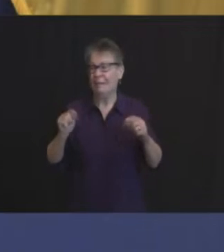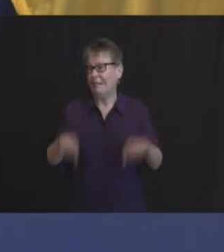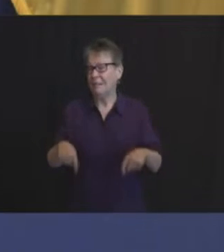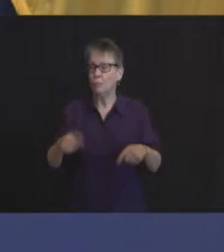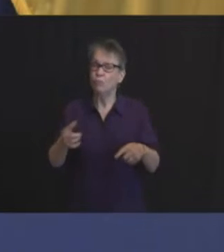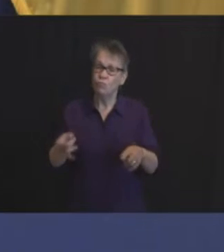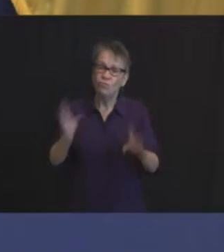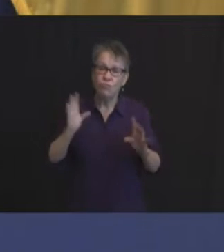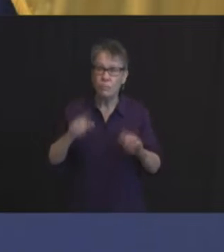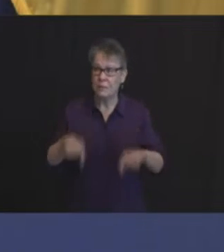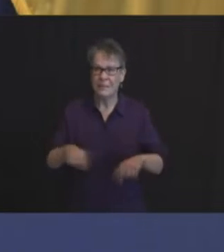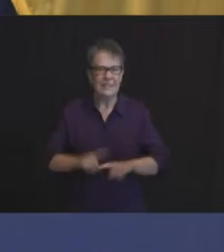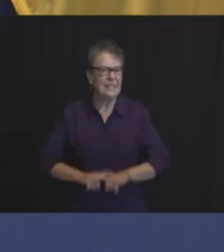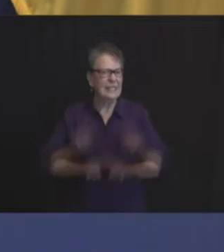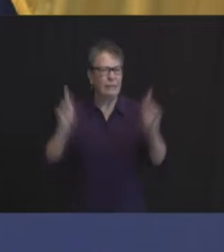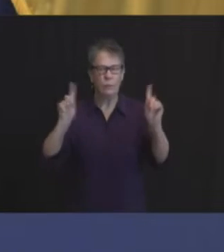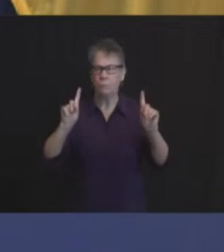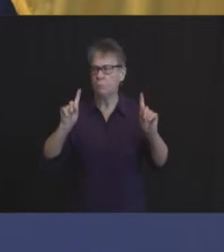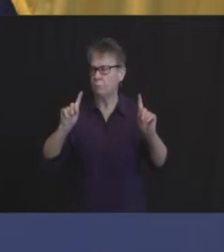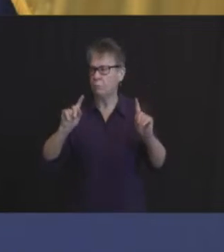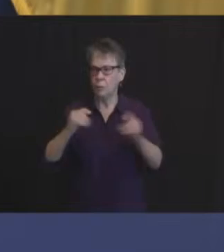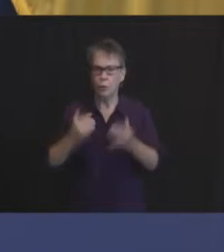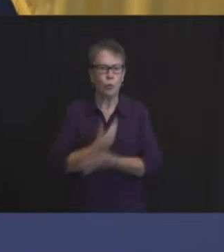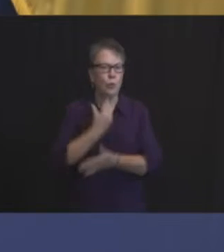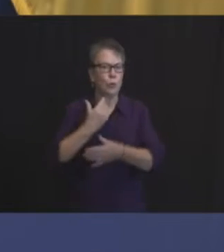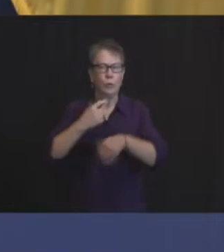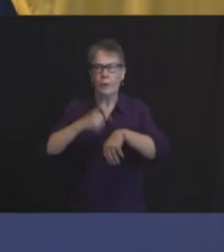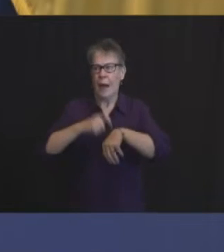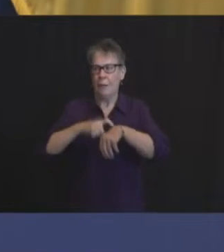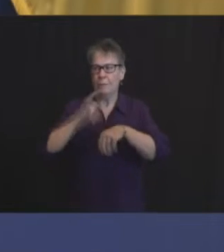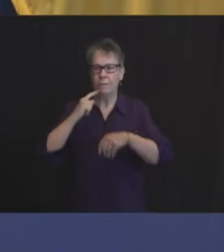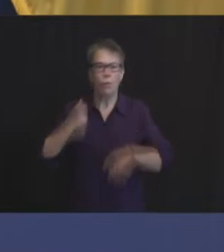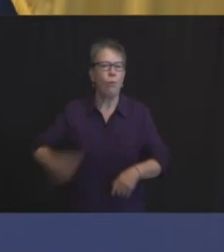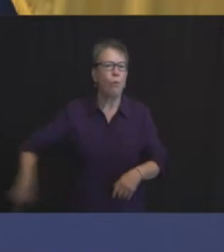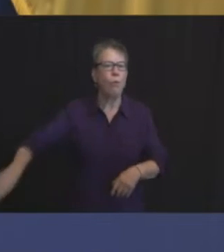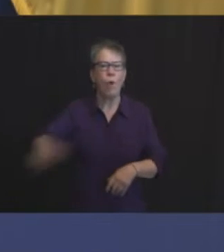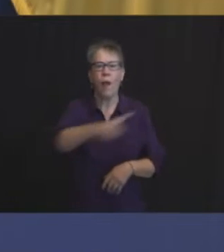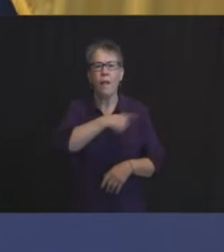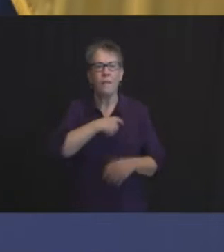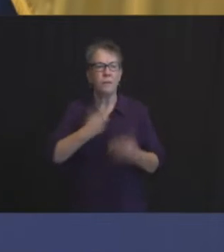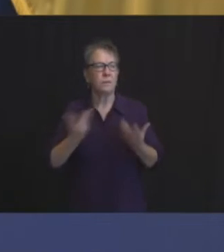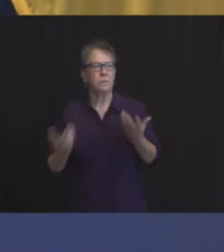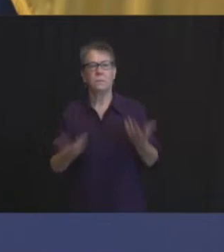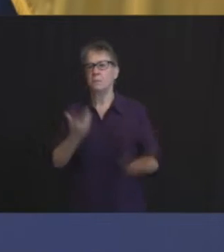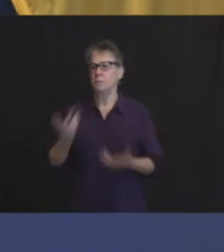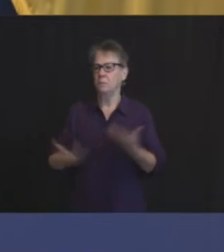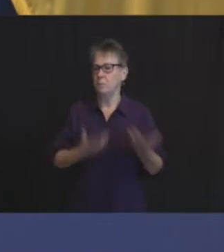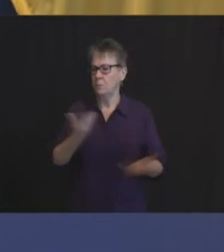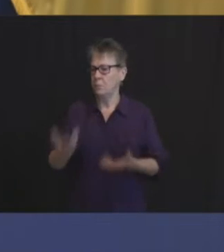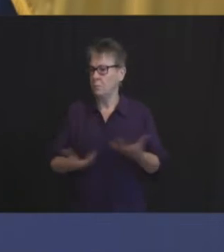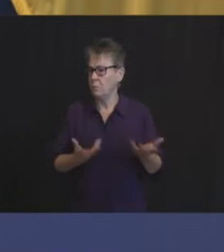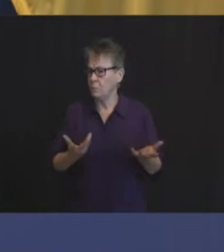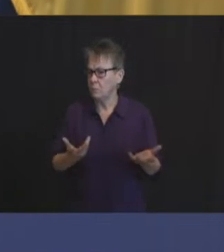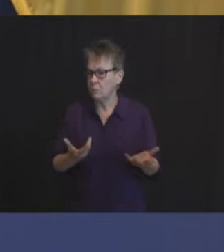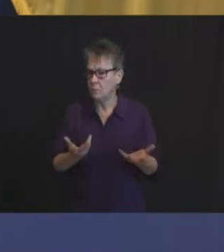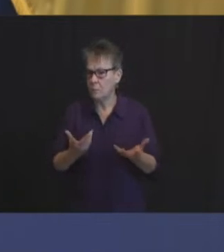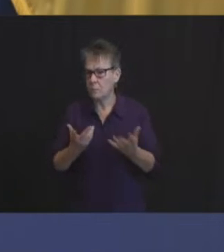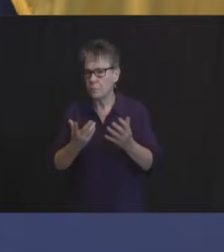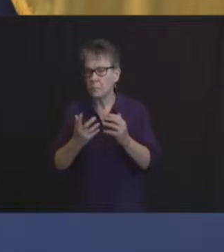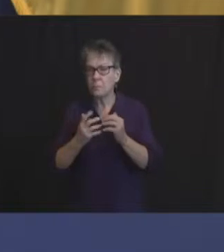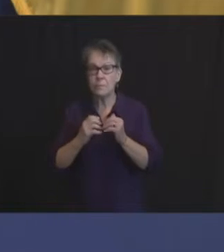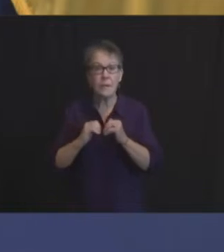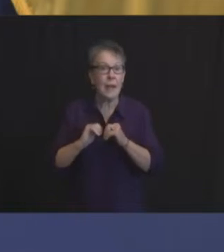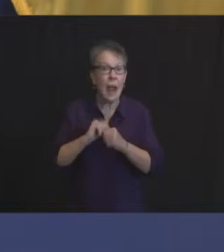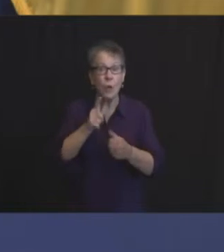home next Sunday. That would help. And probably the 20th, but certainly next Sunday.